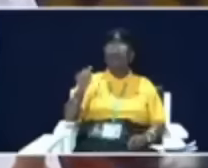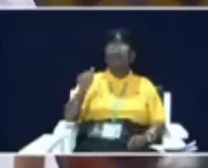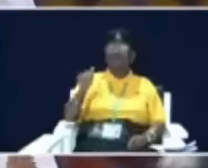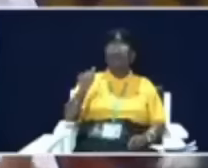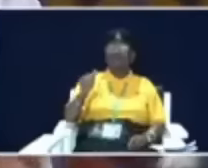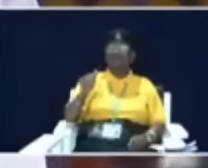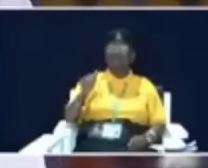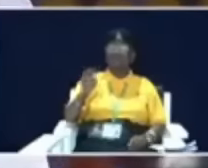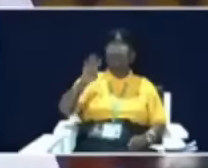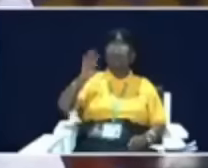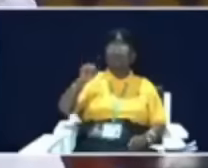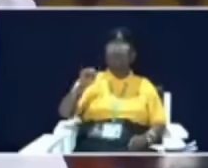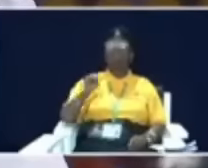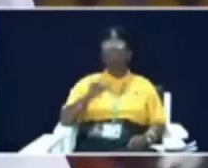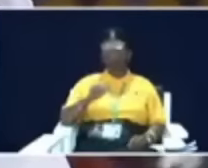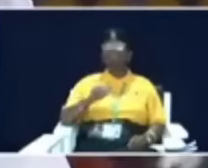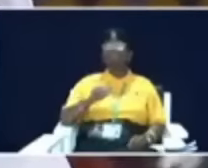verse 14 onward.